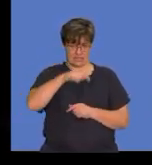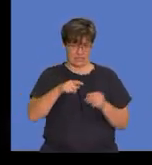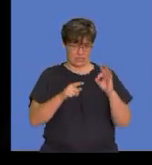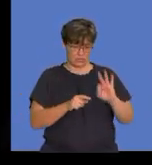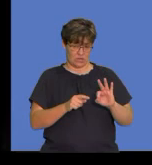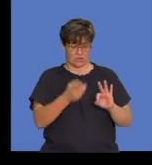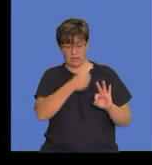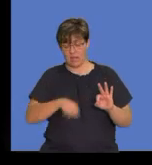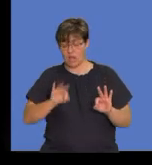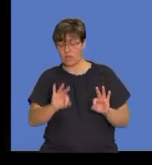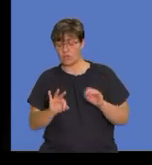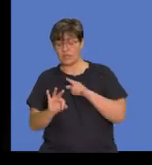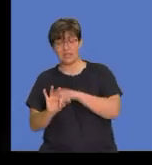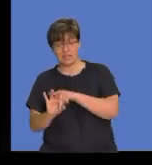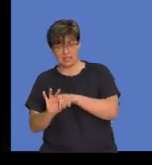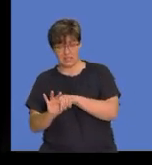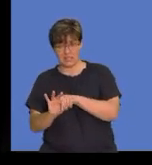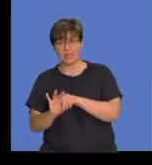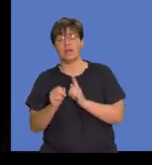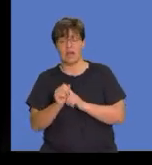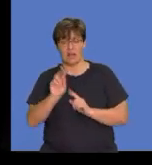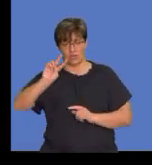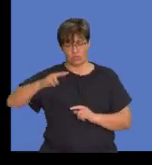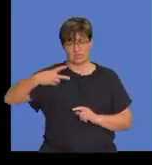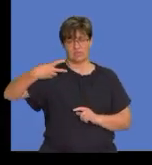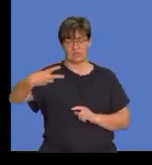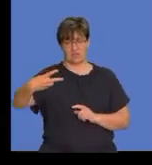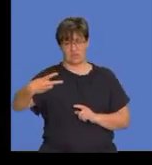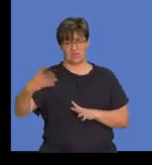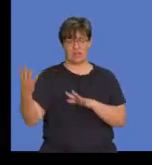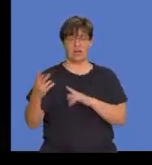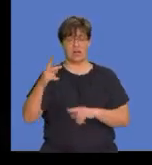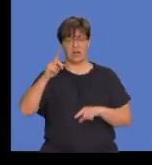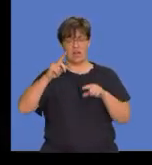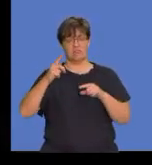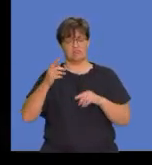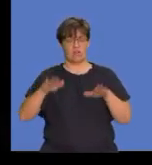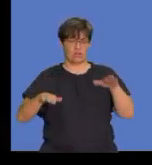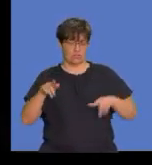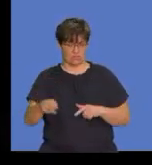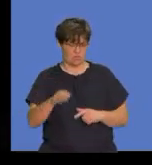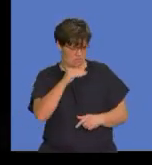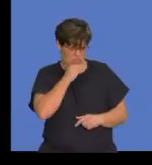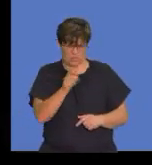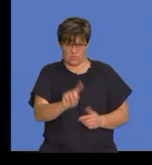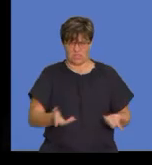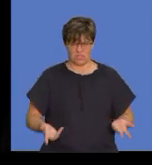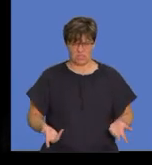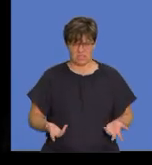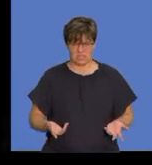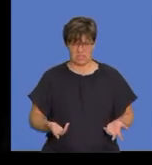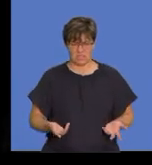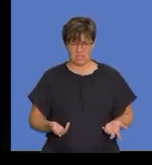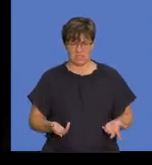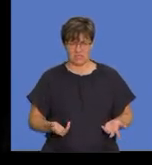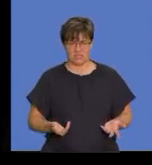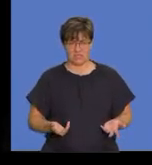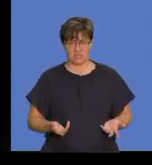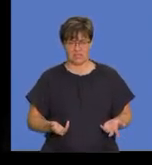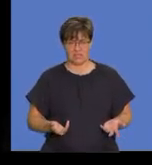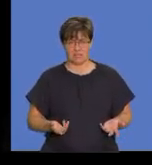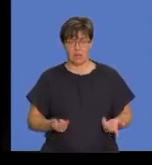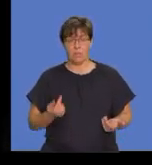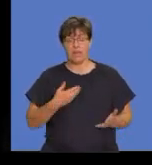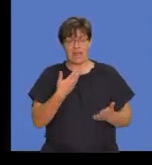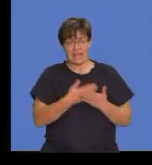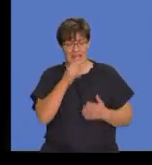tan theta. Then the other 3 ratios are the reciprocal ratios. Now, what does this mean?